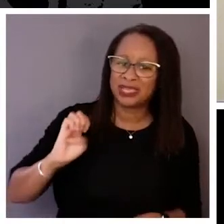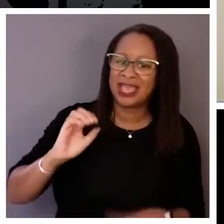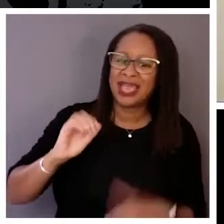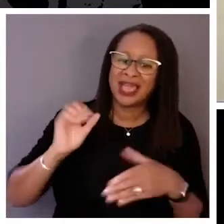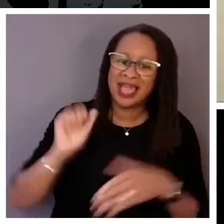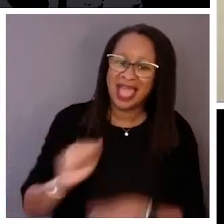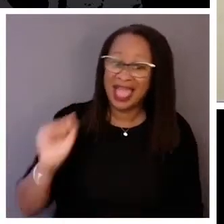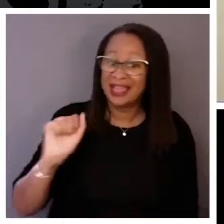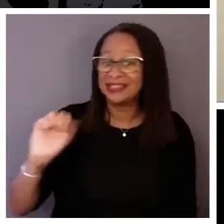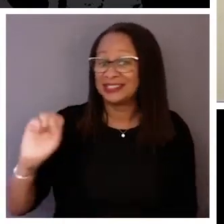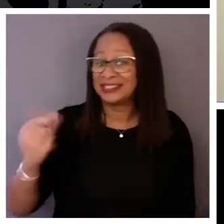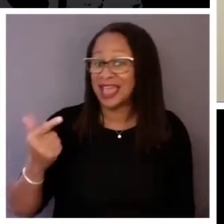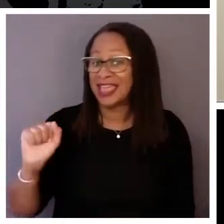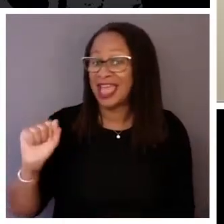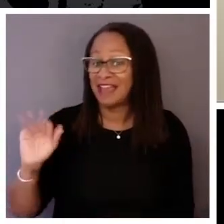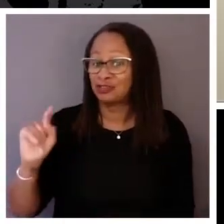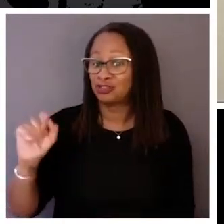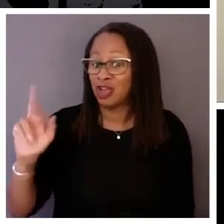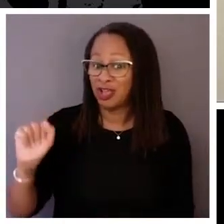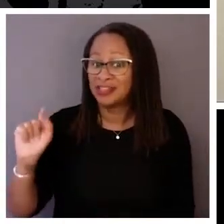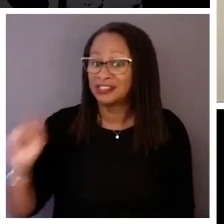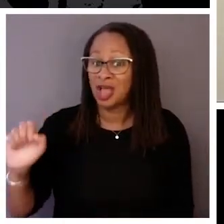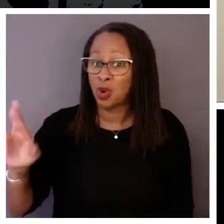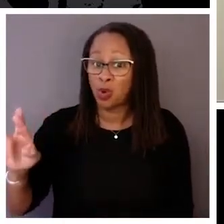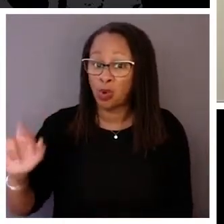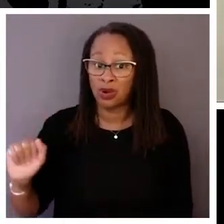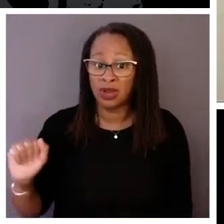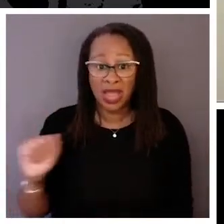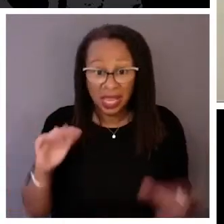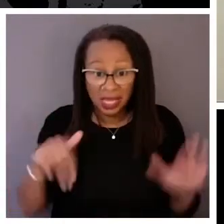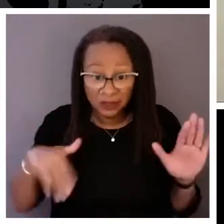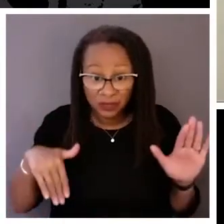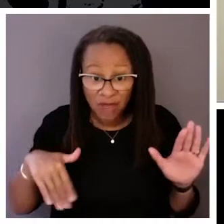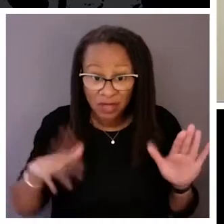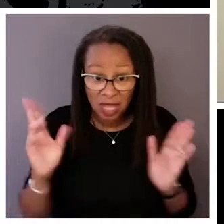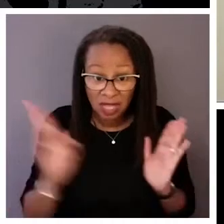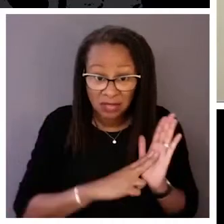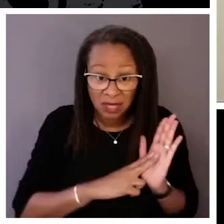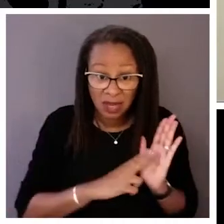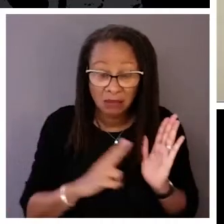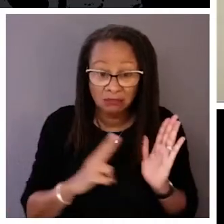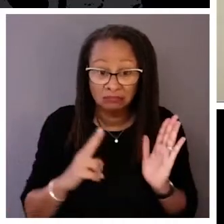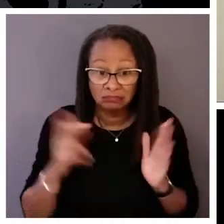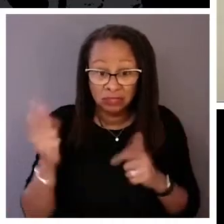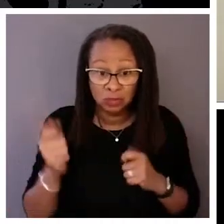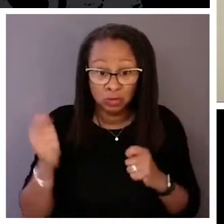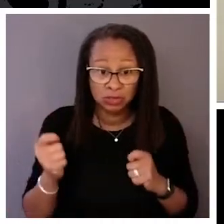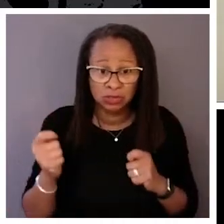pteoe@sagaftra.org. And if you haven't already, while you're here, go ahead and subscribe to SAG-AFTRA's YouTube channel to get